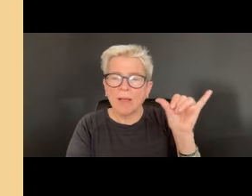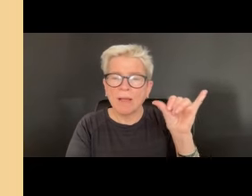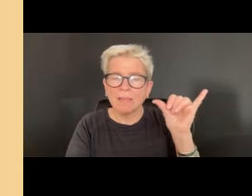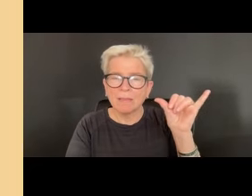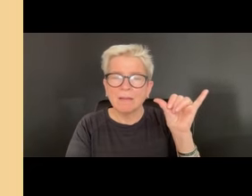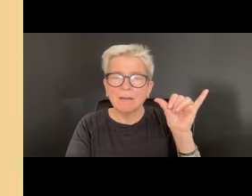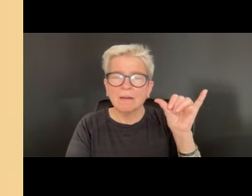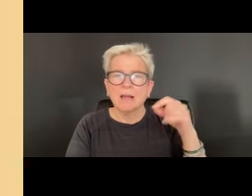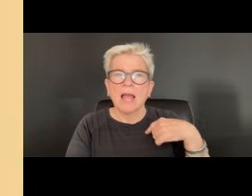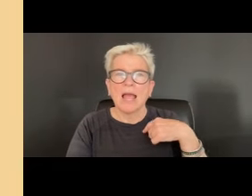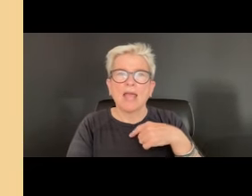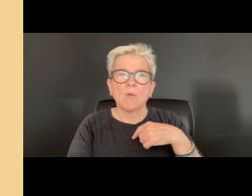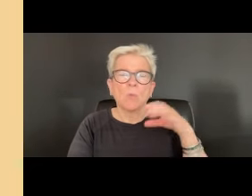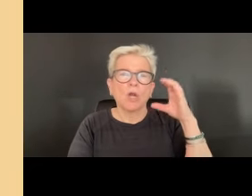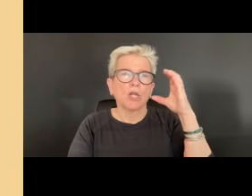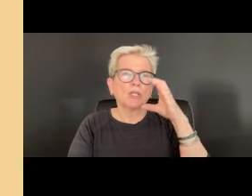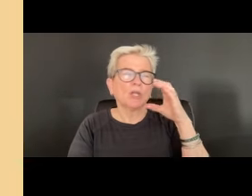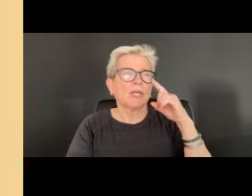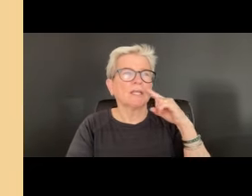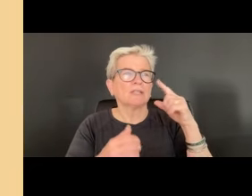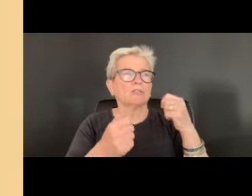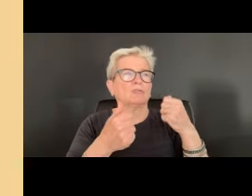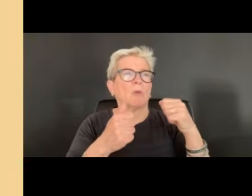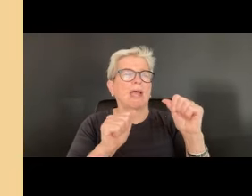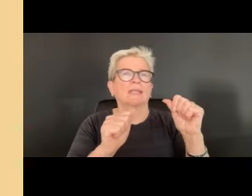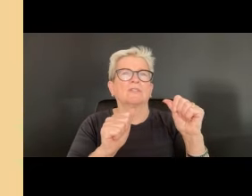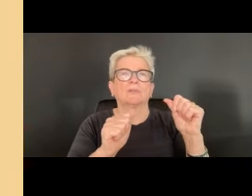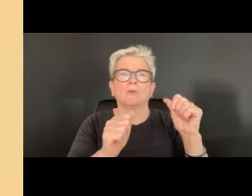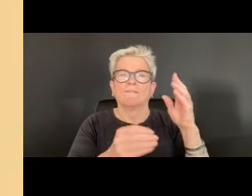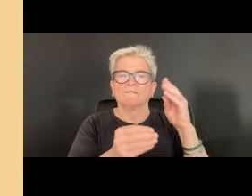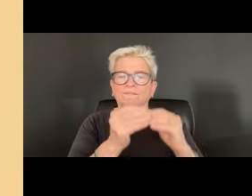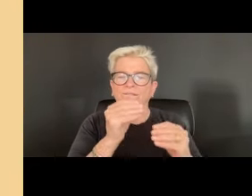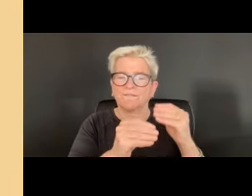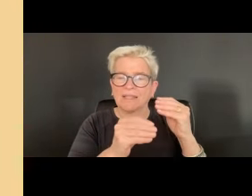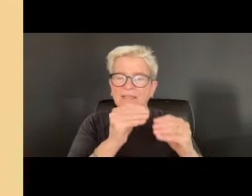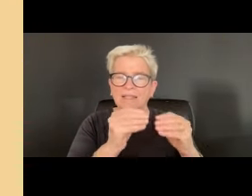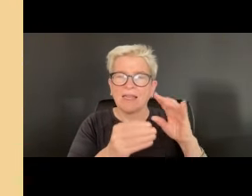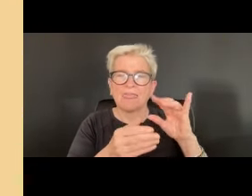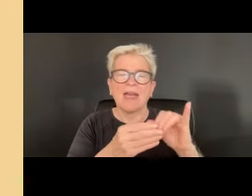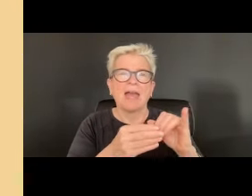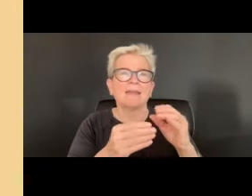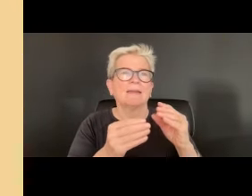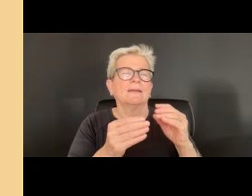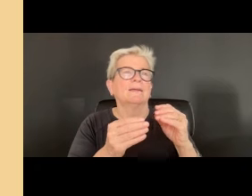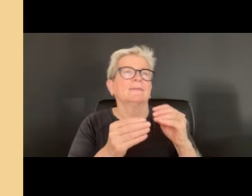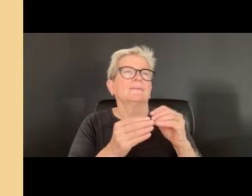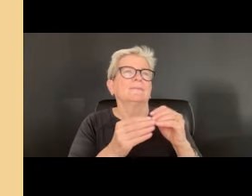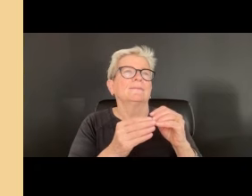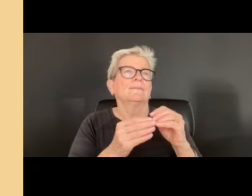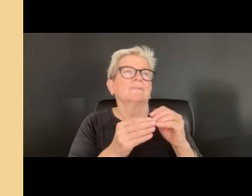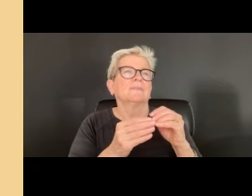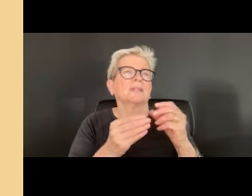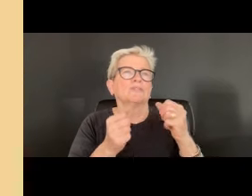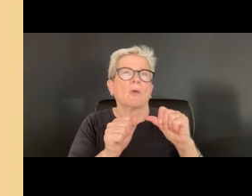is pursuing a broader agenda of actions, a broader array of things